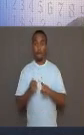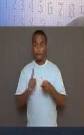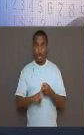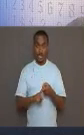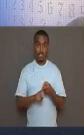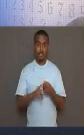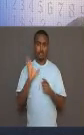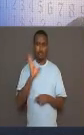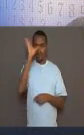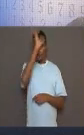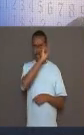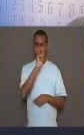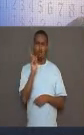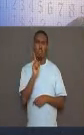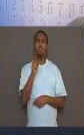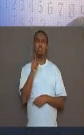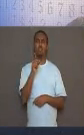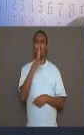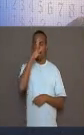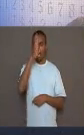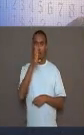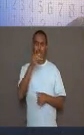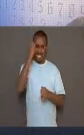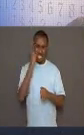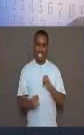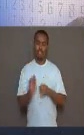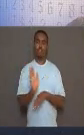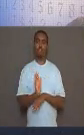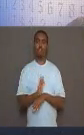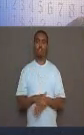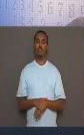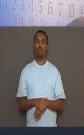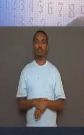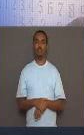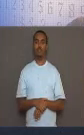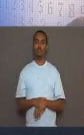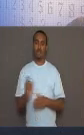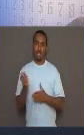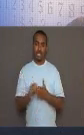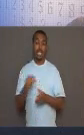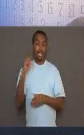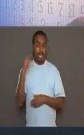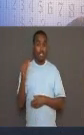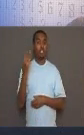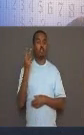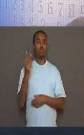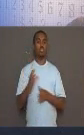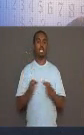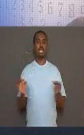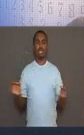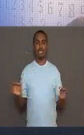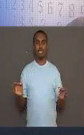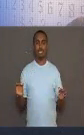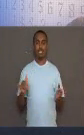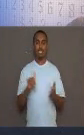partner, guess what will happen at the end of the film. Write at least 2